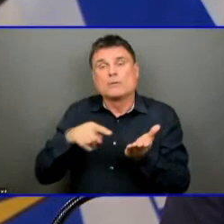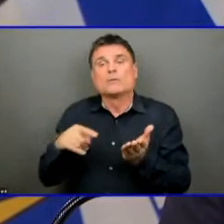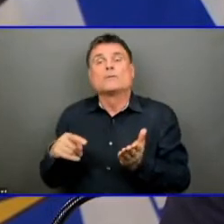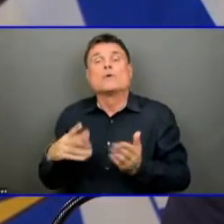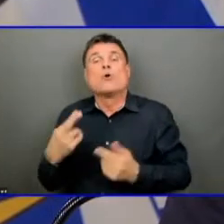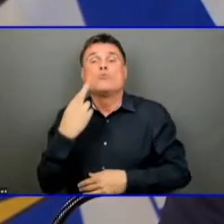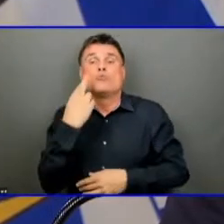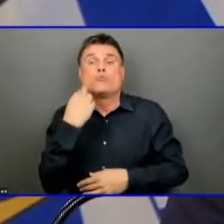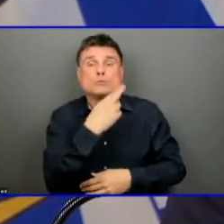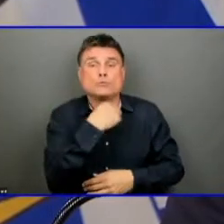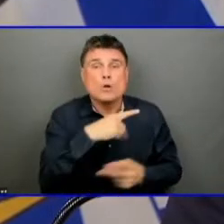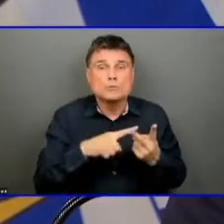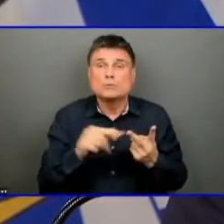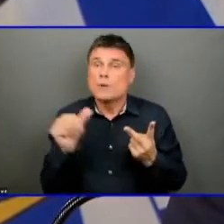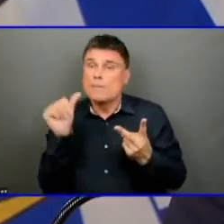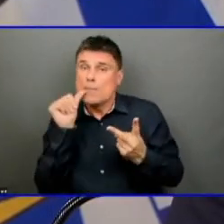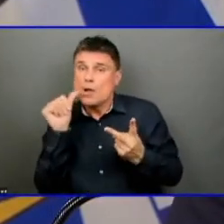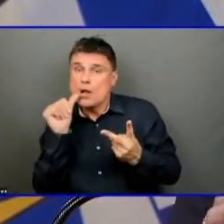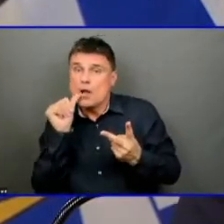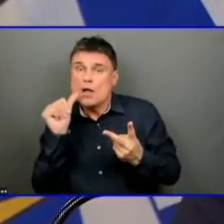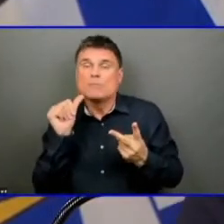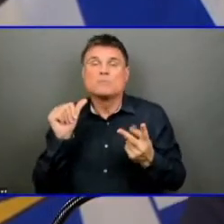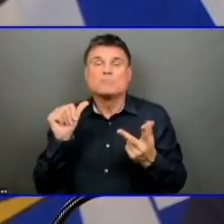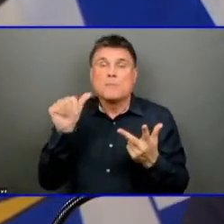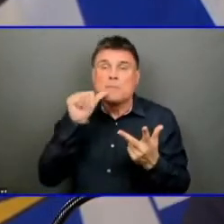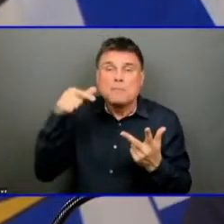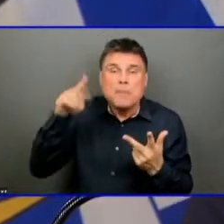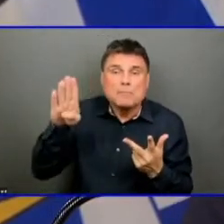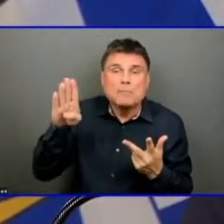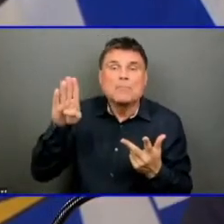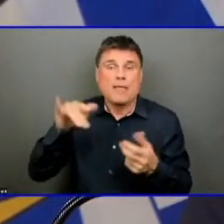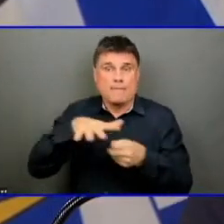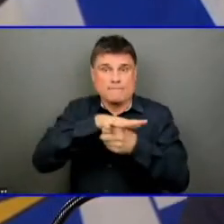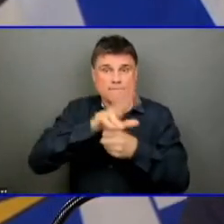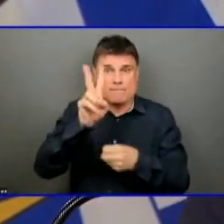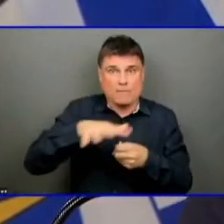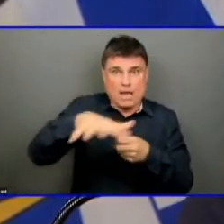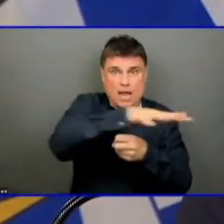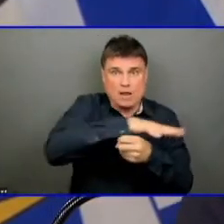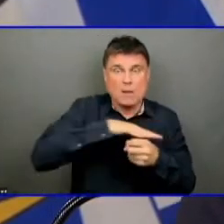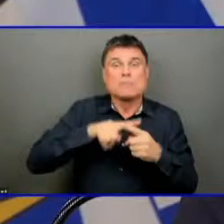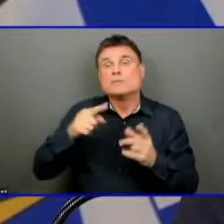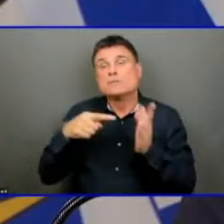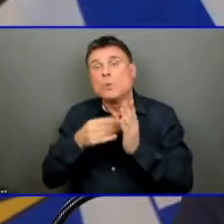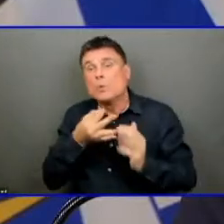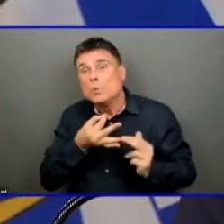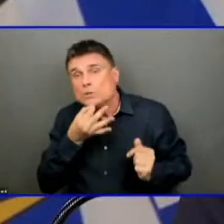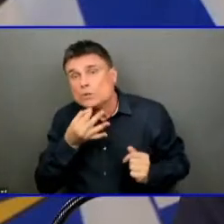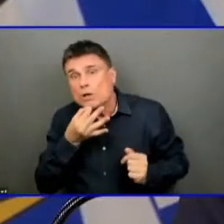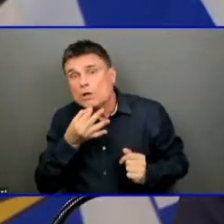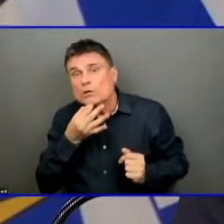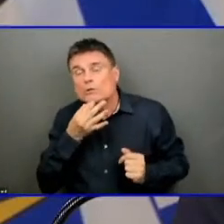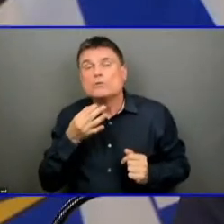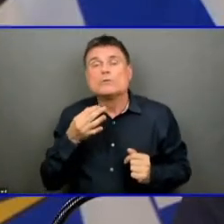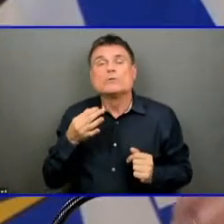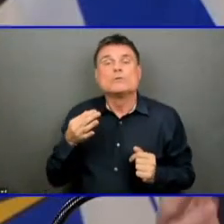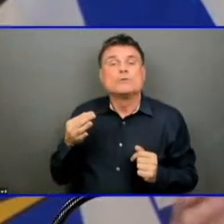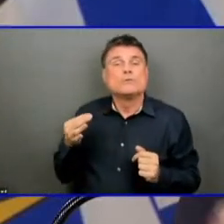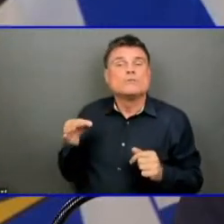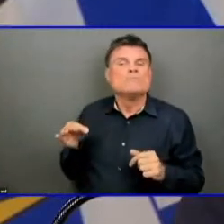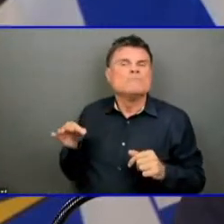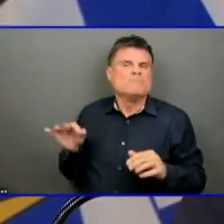in Whistler and in the Vancouver coastal area, also a large part in Fraser Health. So it was a combinations of things,